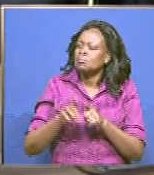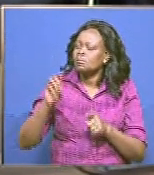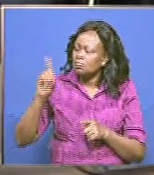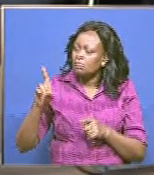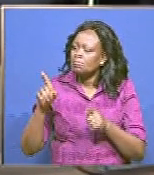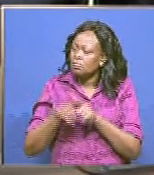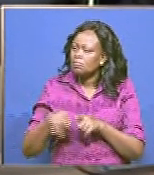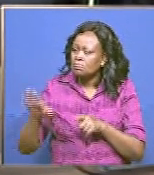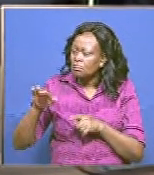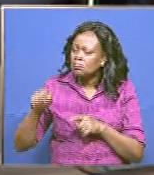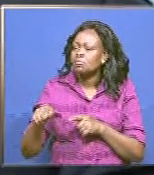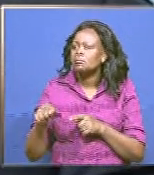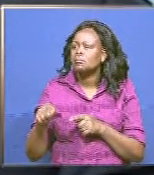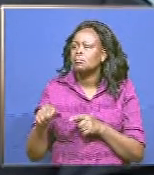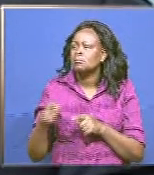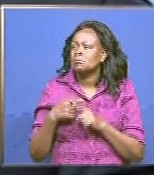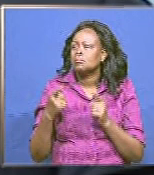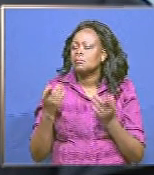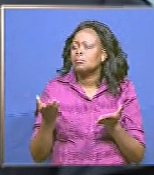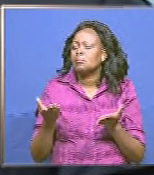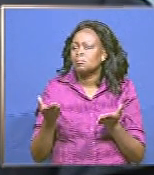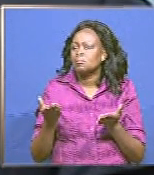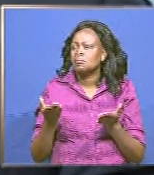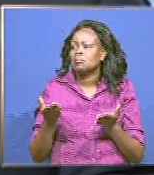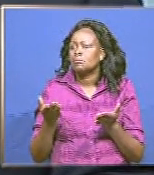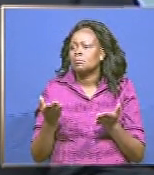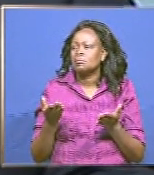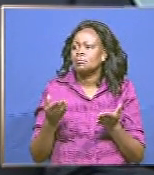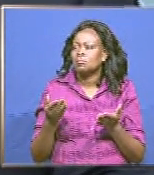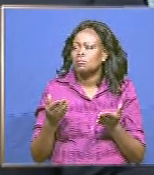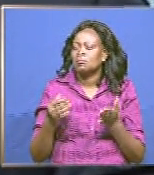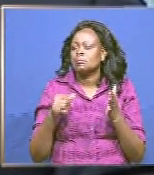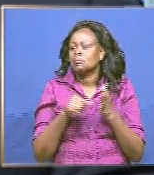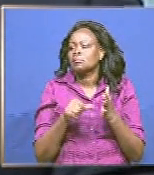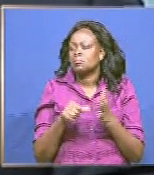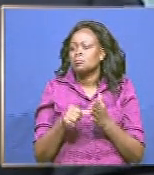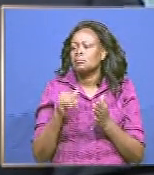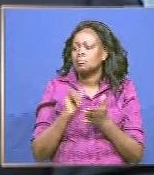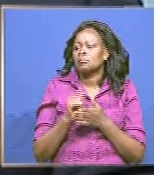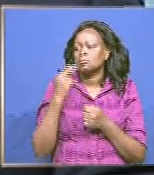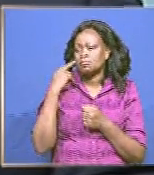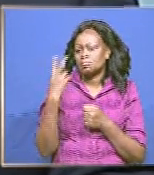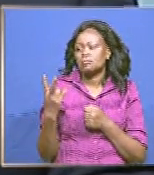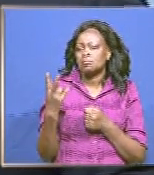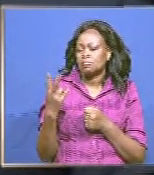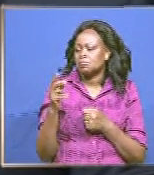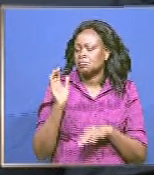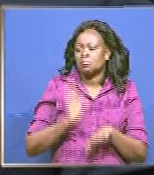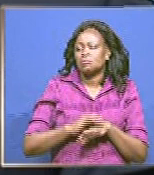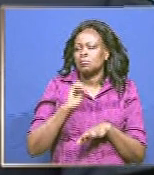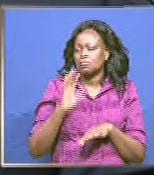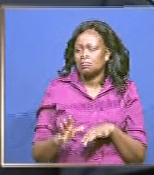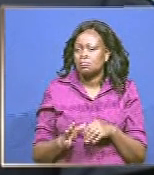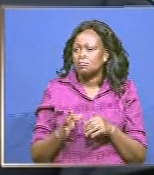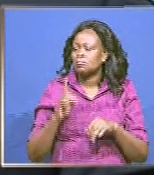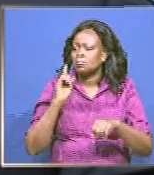the same ward, same constituents. Yeah. But now, the gamble here, which I see as a bit unhealthy, is